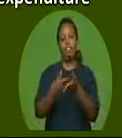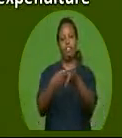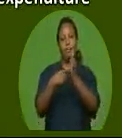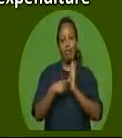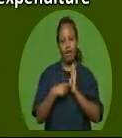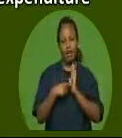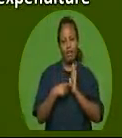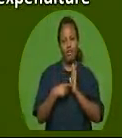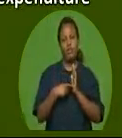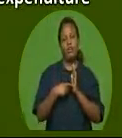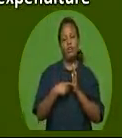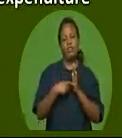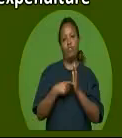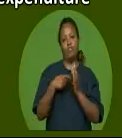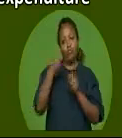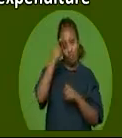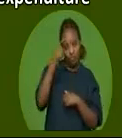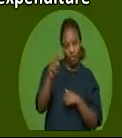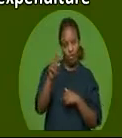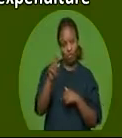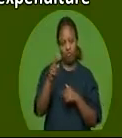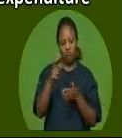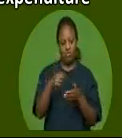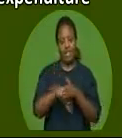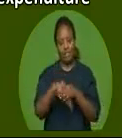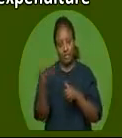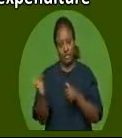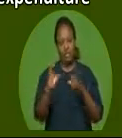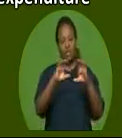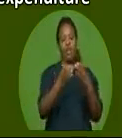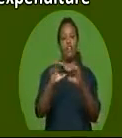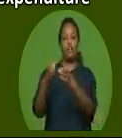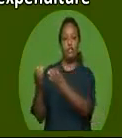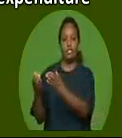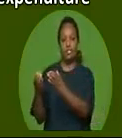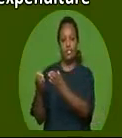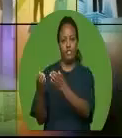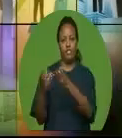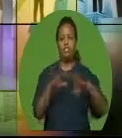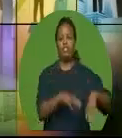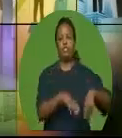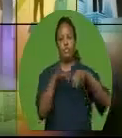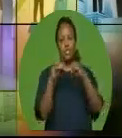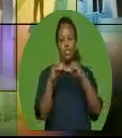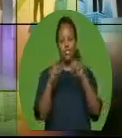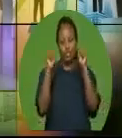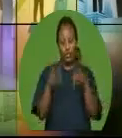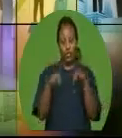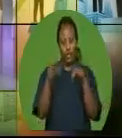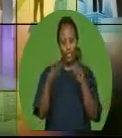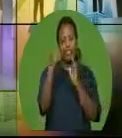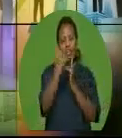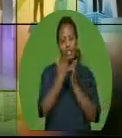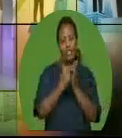aggregate demand work through the four aggregate expenditure categories. Students,